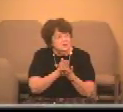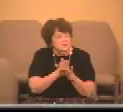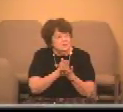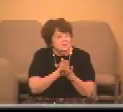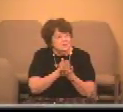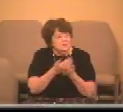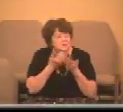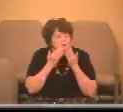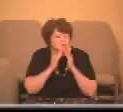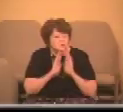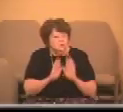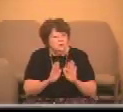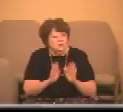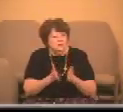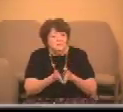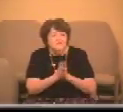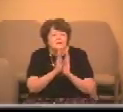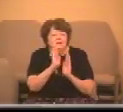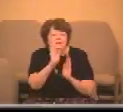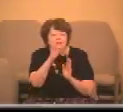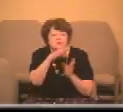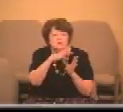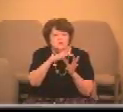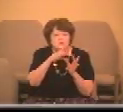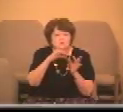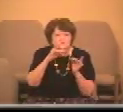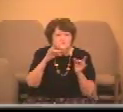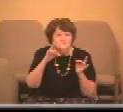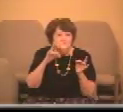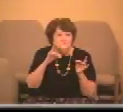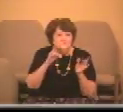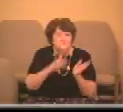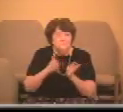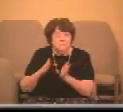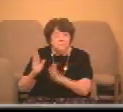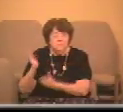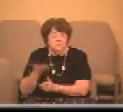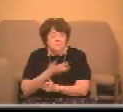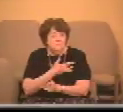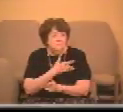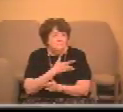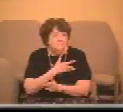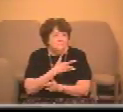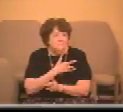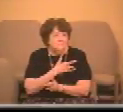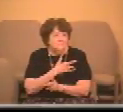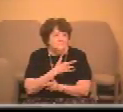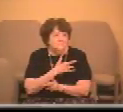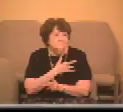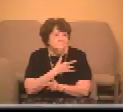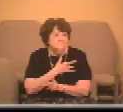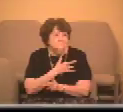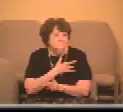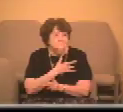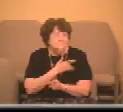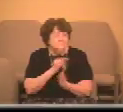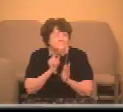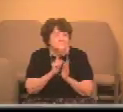and ask your Spirit to tune our hearts to your heart. Moments like this are welcome.